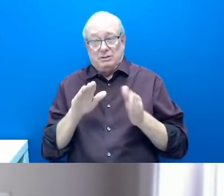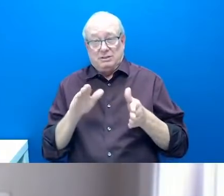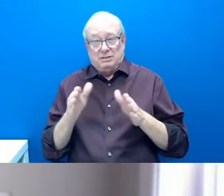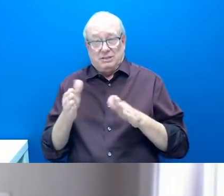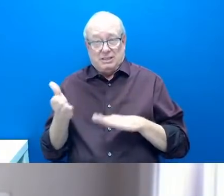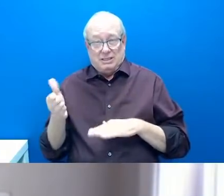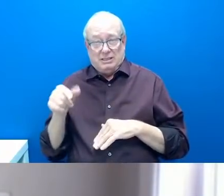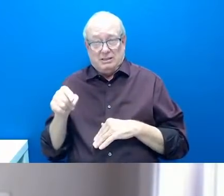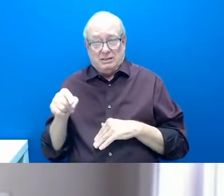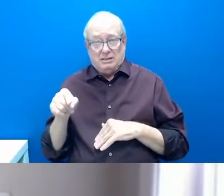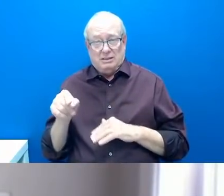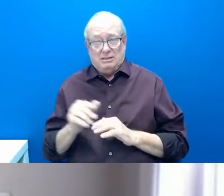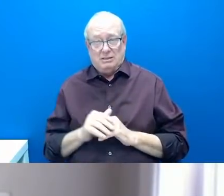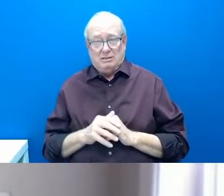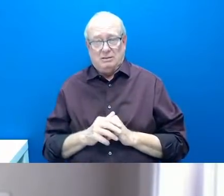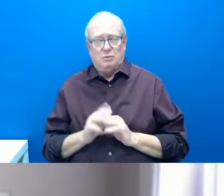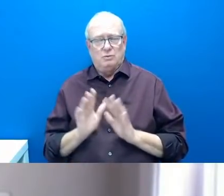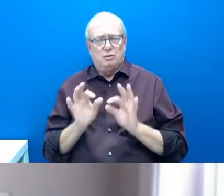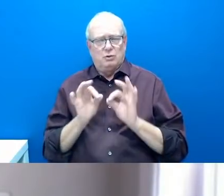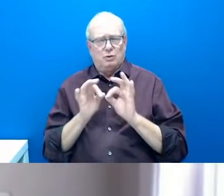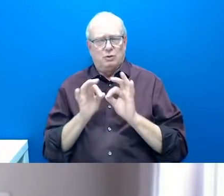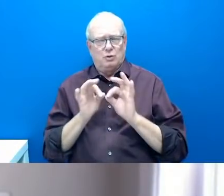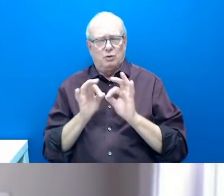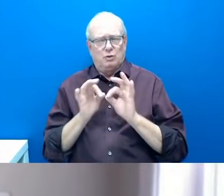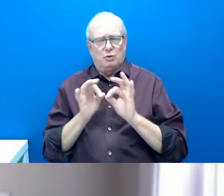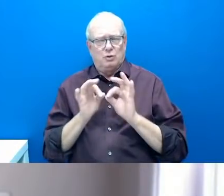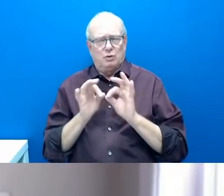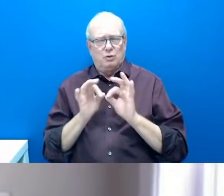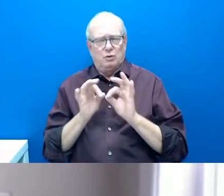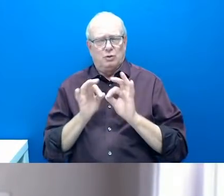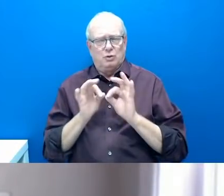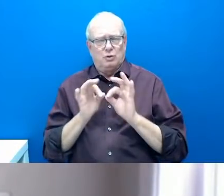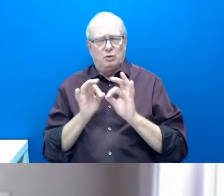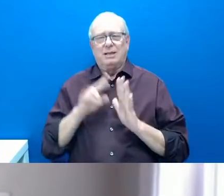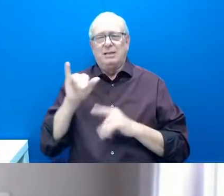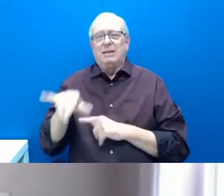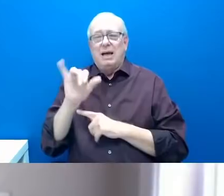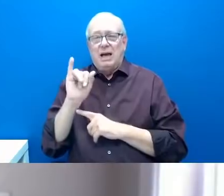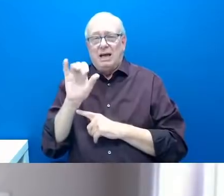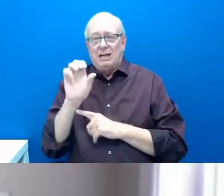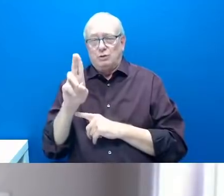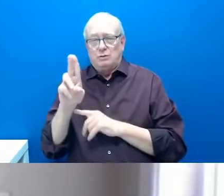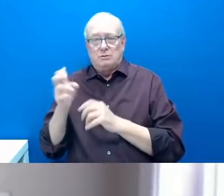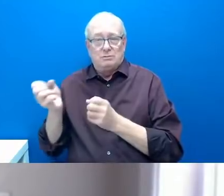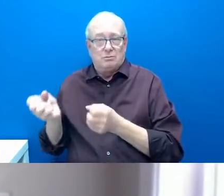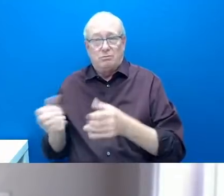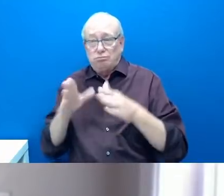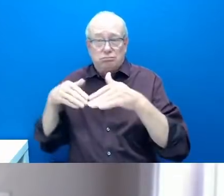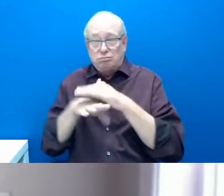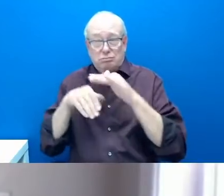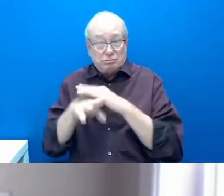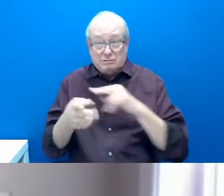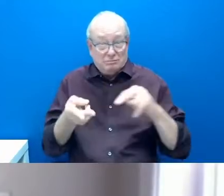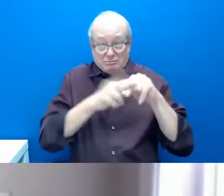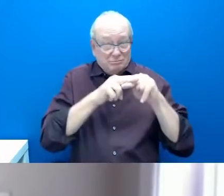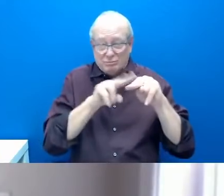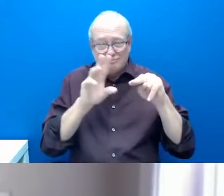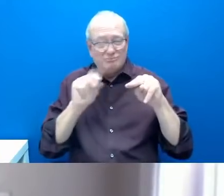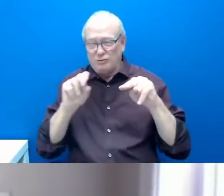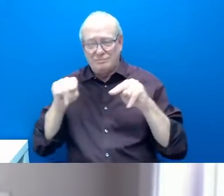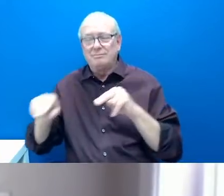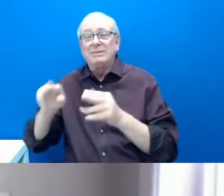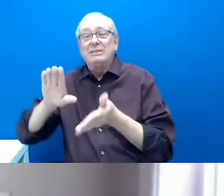drop, in ICU admissions. We saw a net drop in ICU admissions, but we saw a net increase in deaths. And we don't know the stories